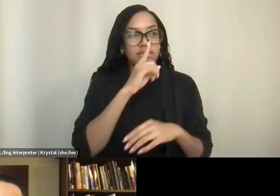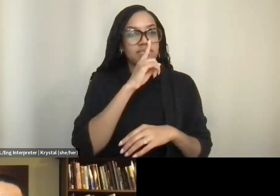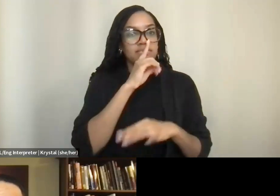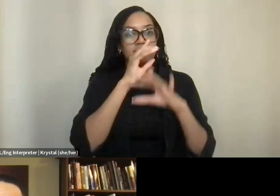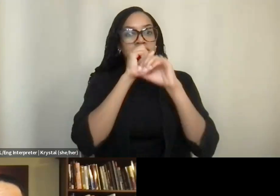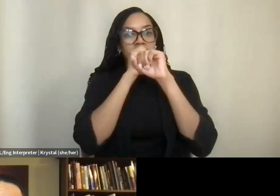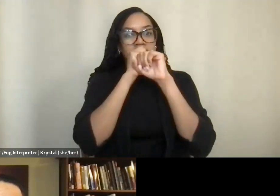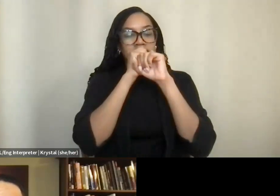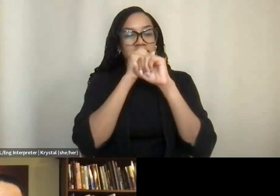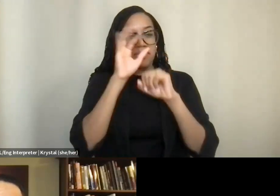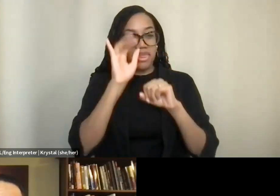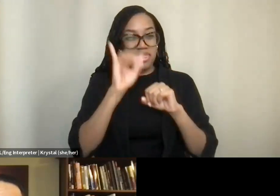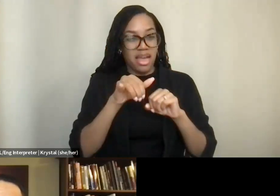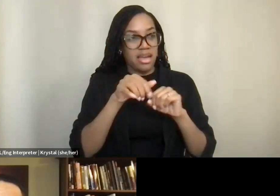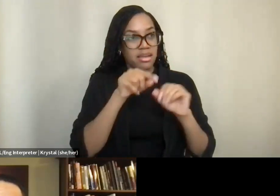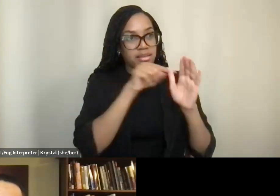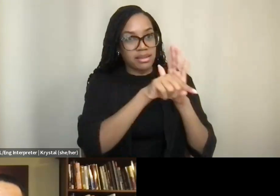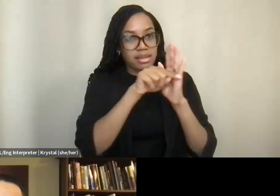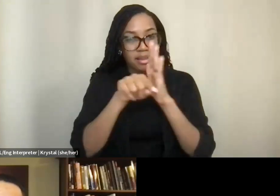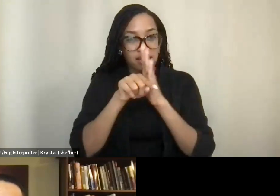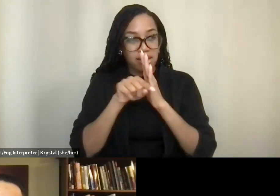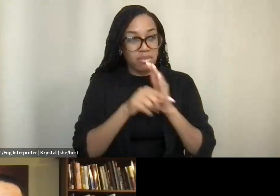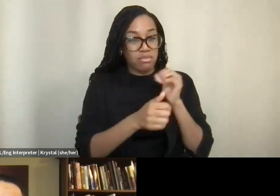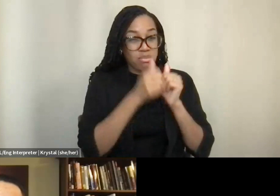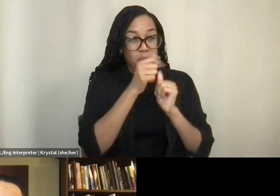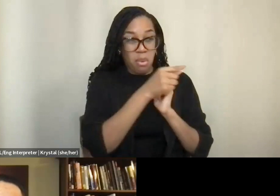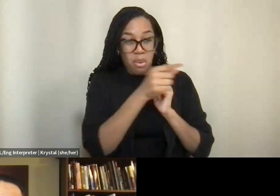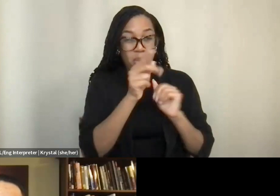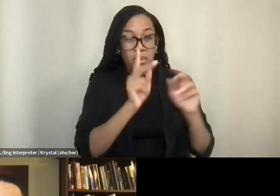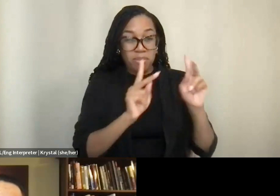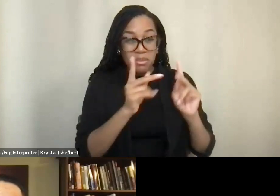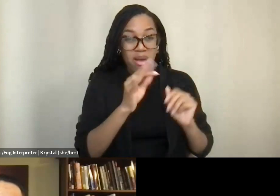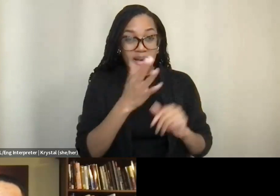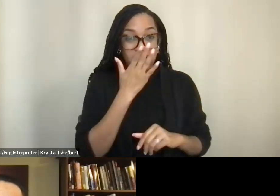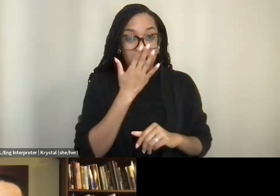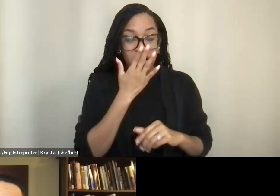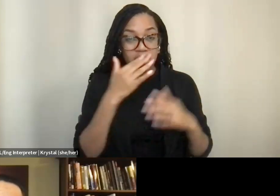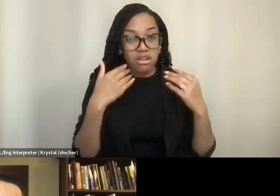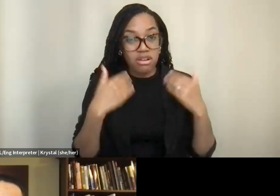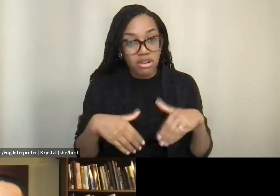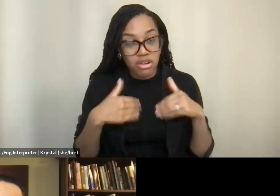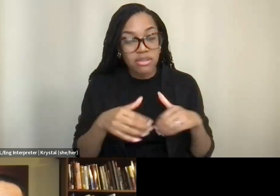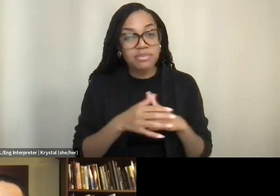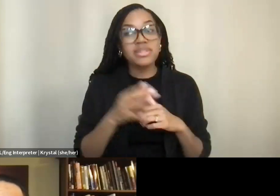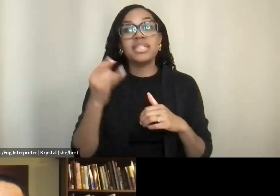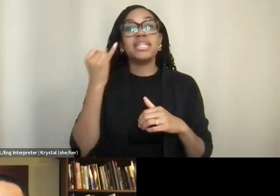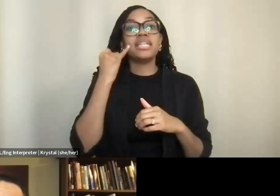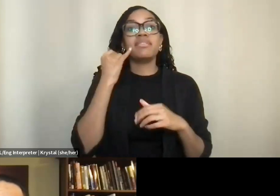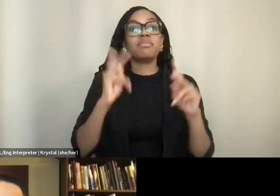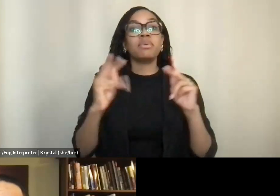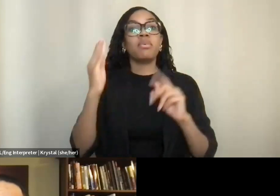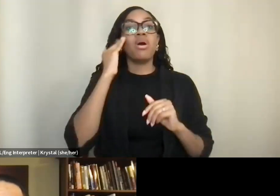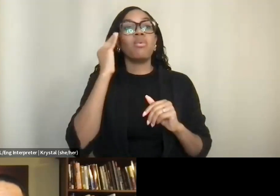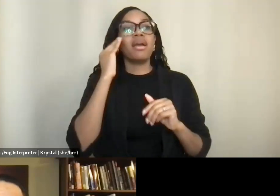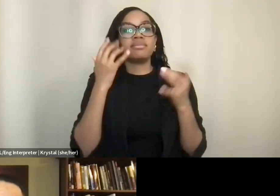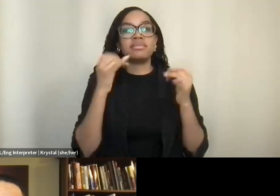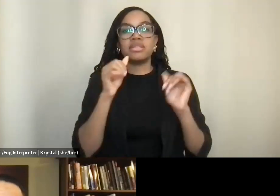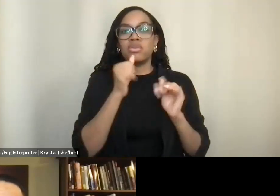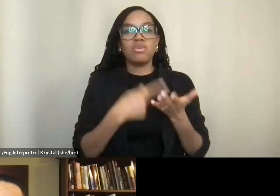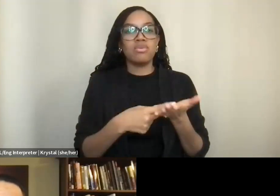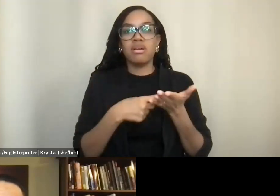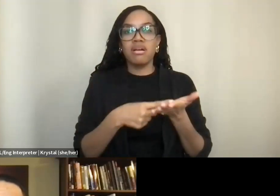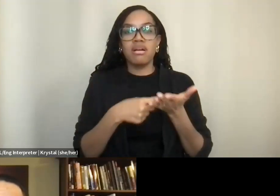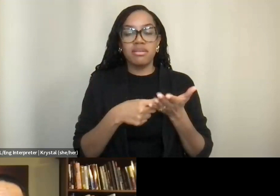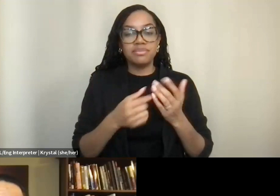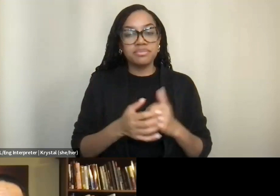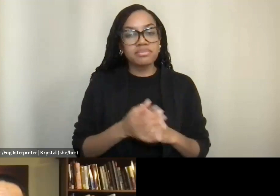hot stove topic that is not touched, even if people were aware of it. And yet, in the last few years,